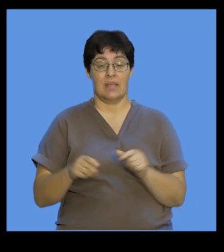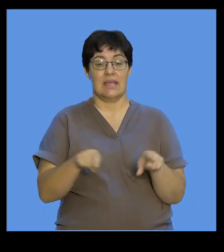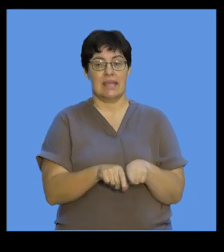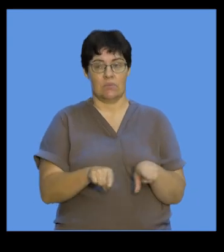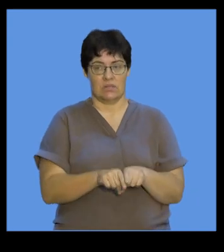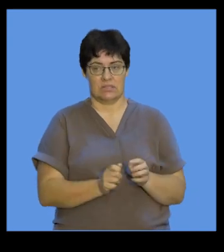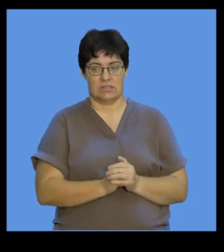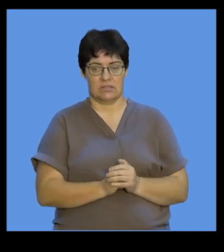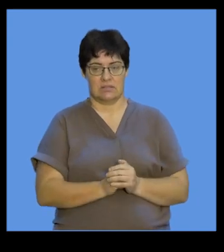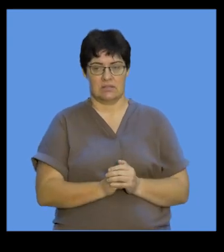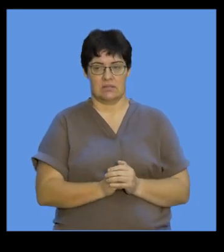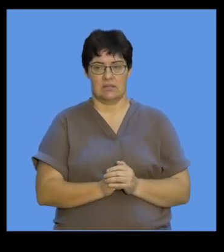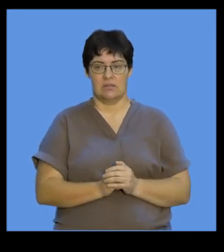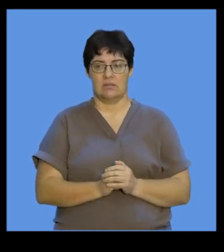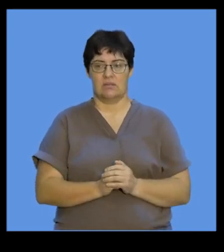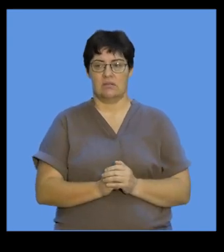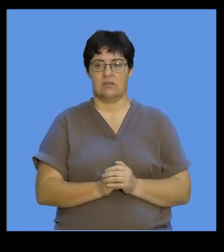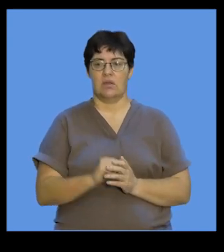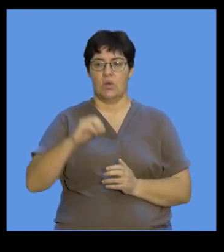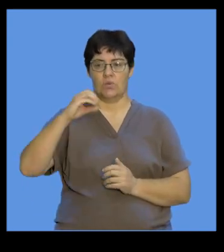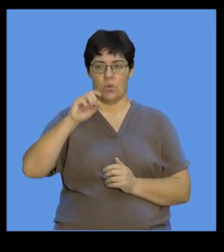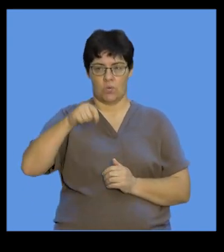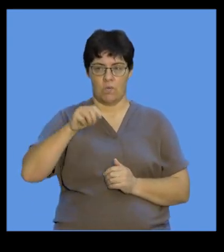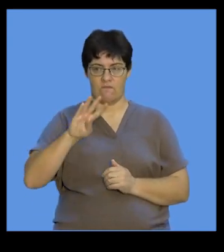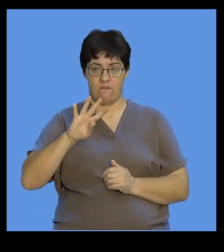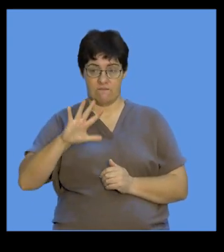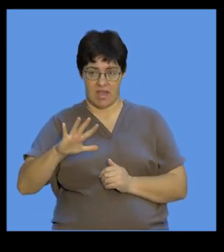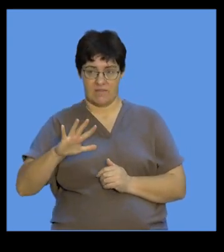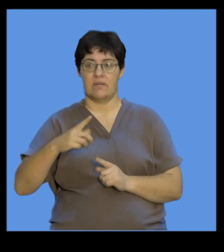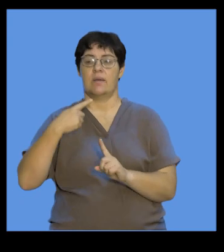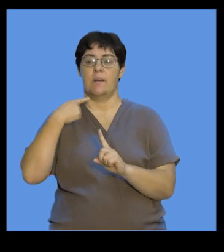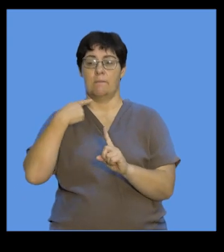Afterwards, they stick together.